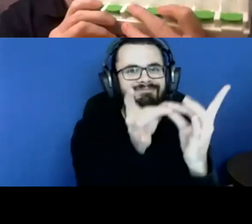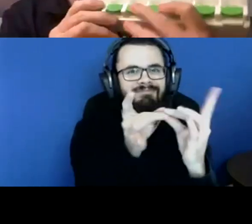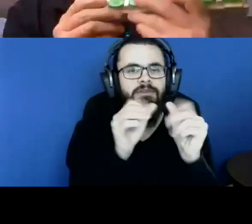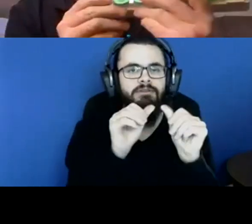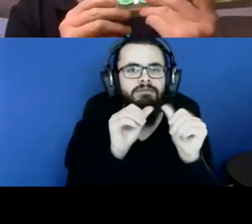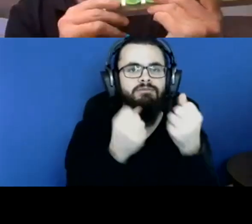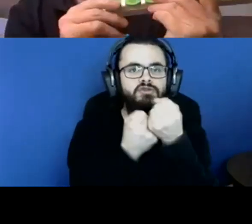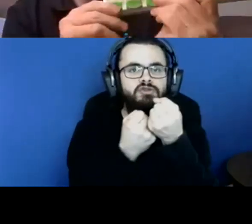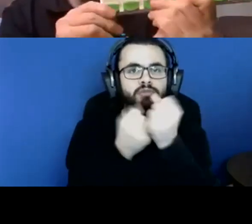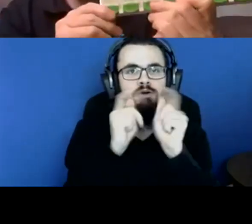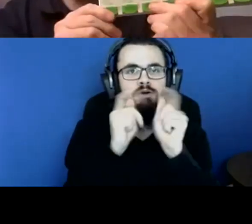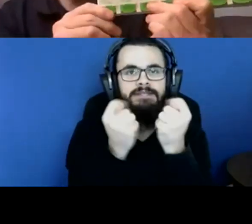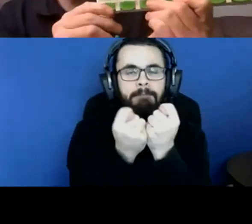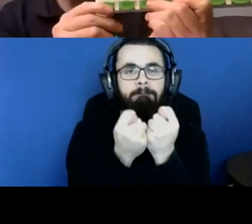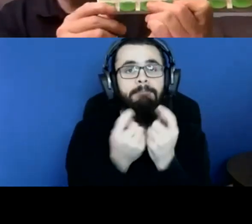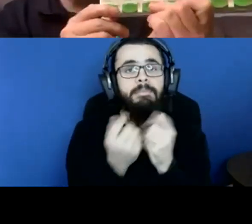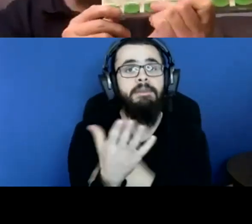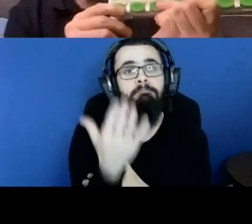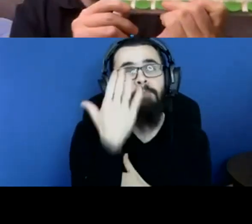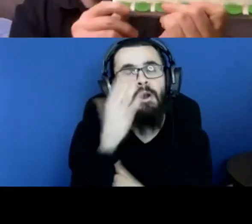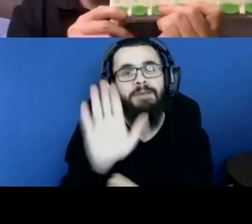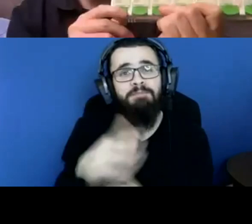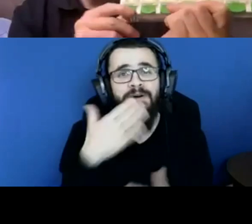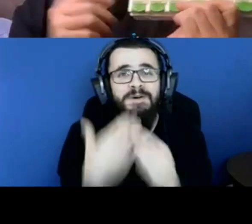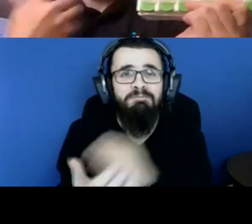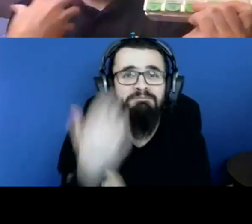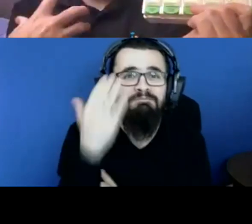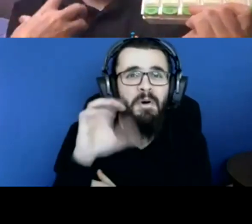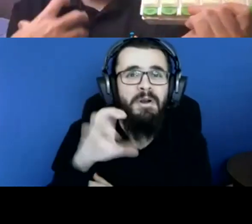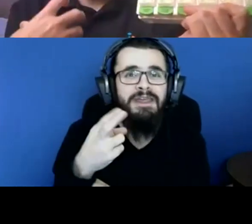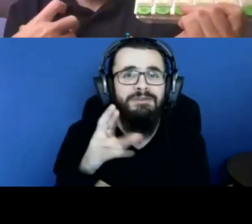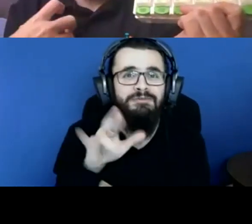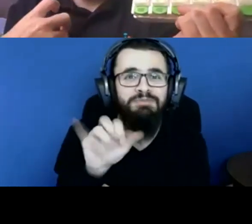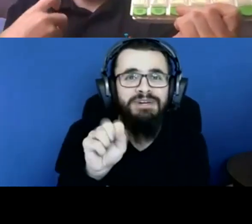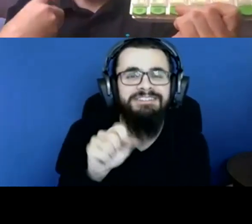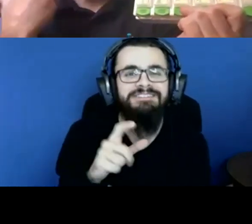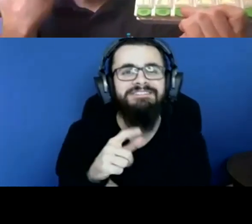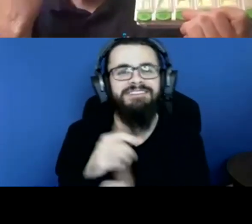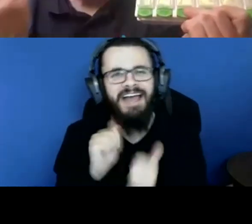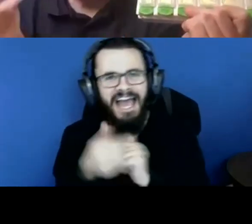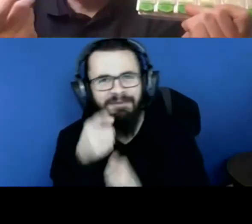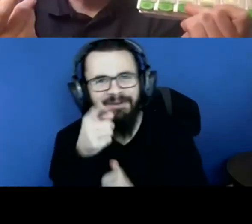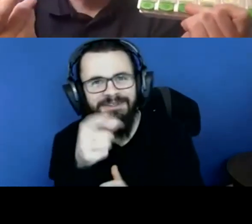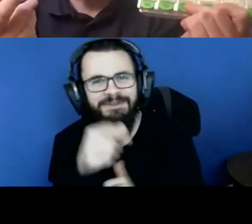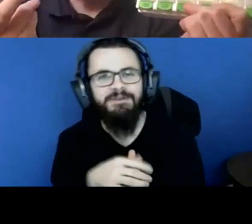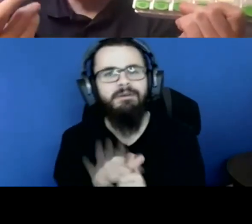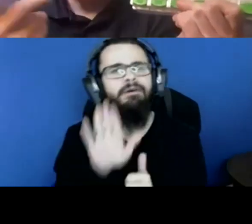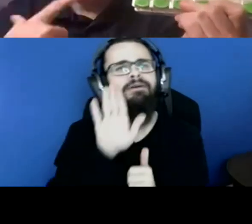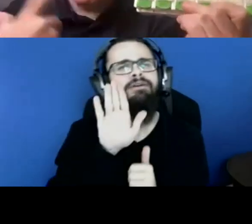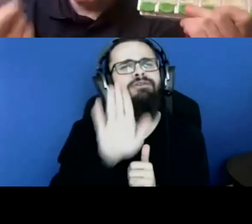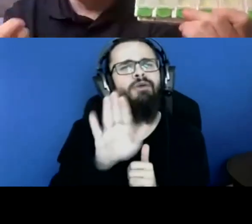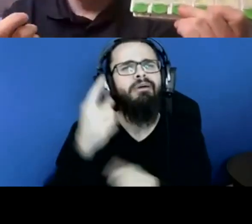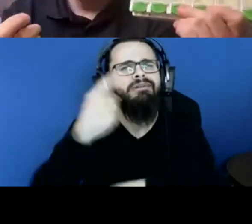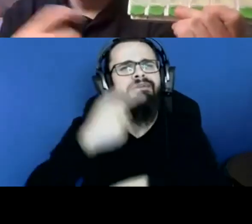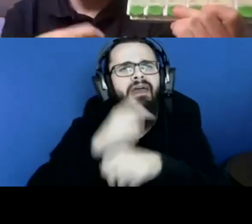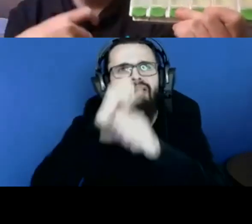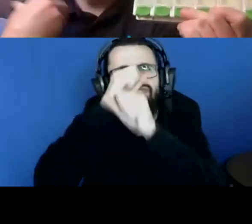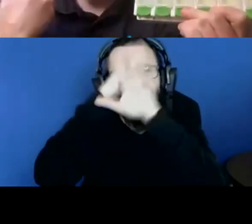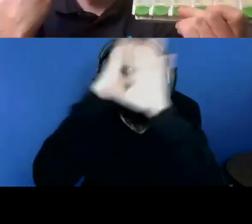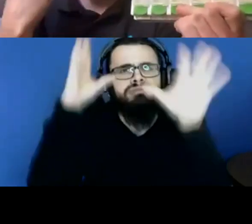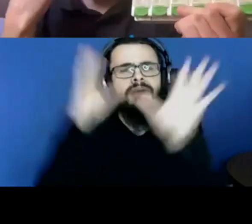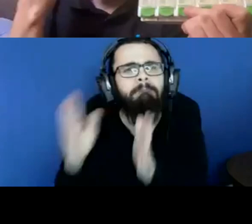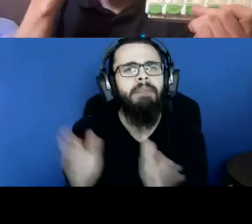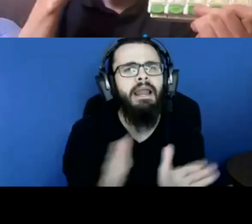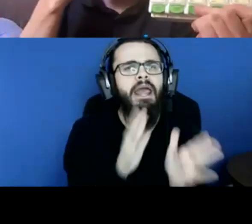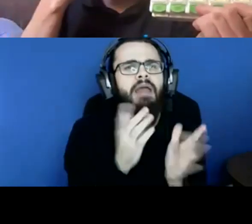morning, how are you? What do you got planned for today? Which I really like, because it really makes me think of something to do. It gives